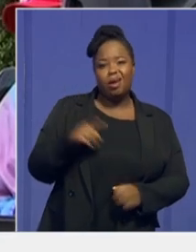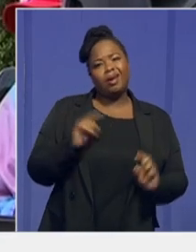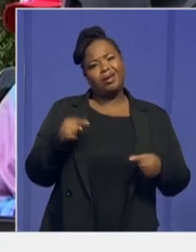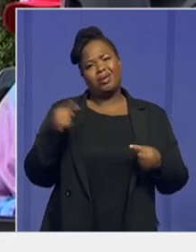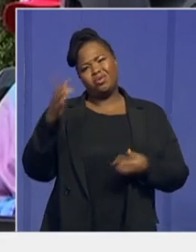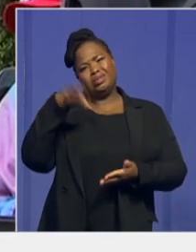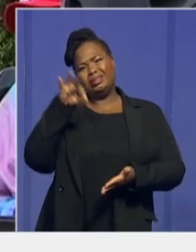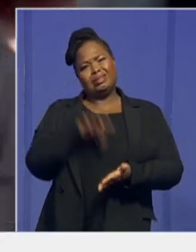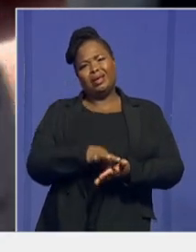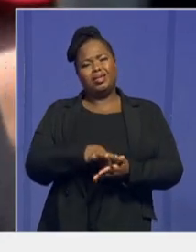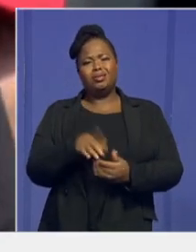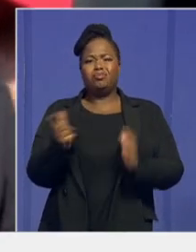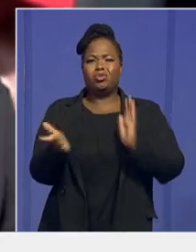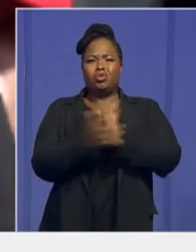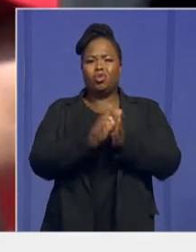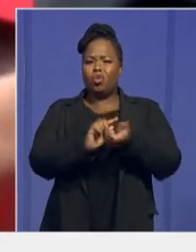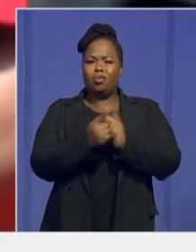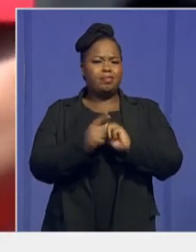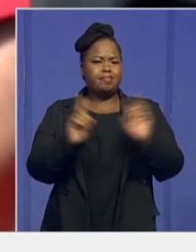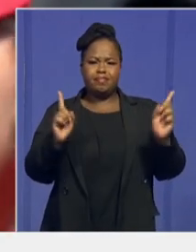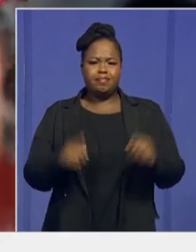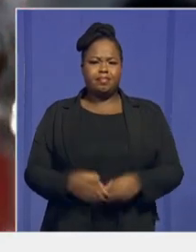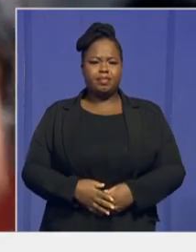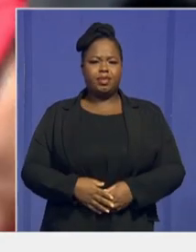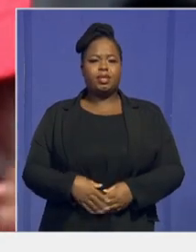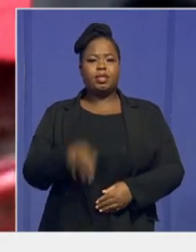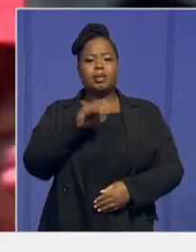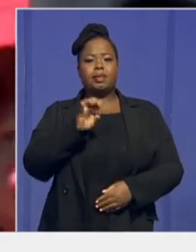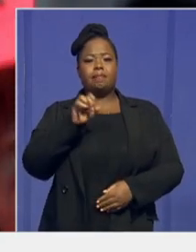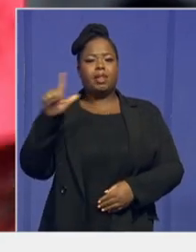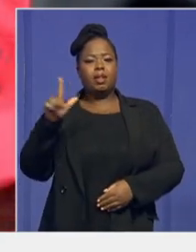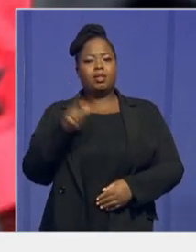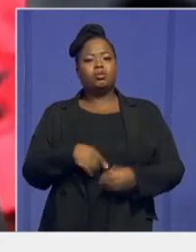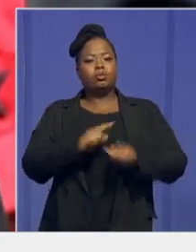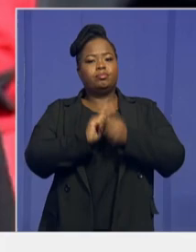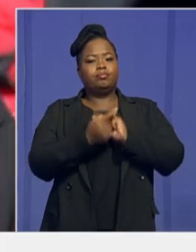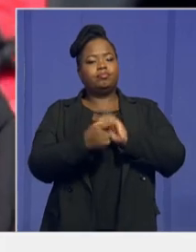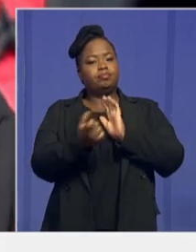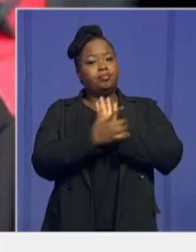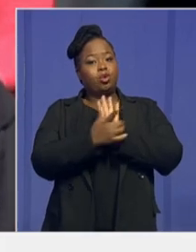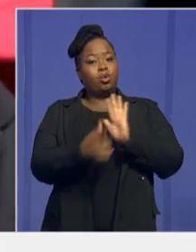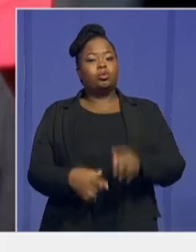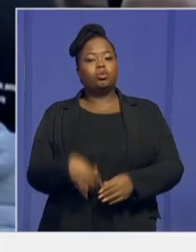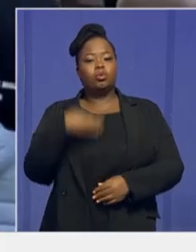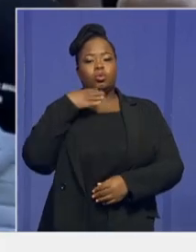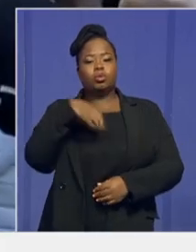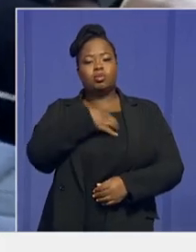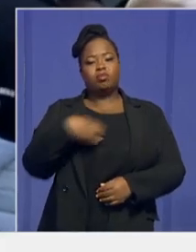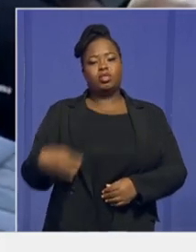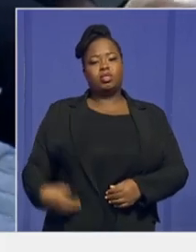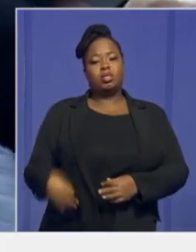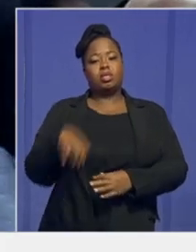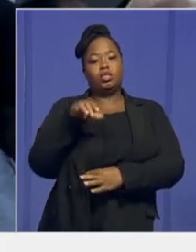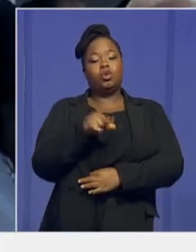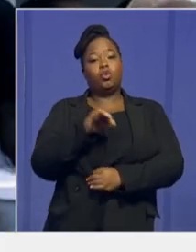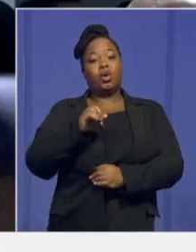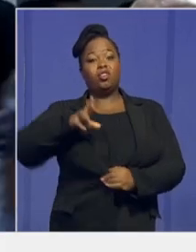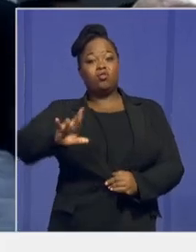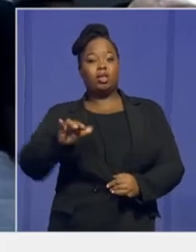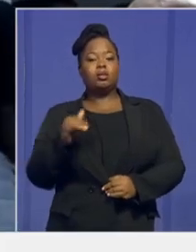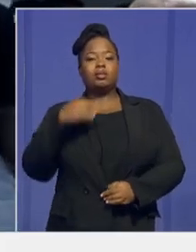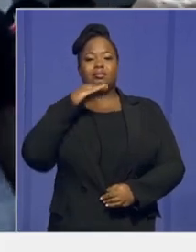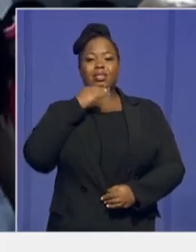it into law. The bill has since been signed into law by Ugandan President Yoweri Museveni. The new act will